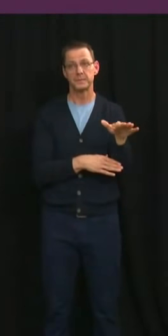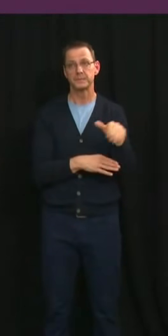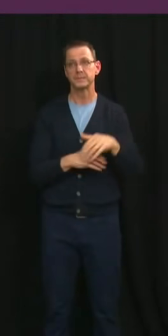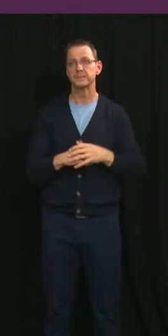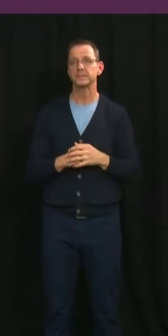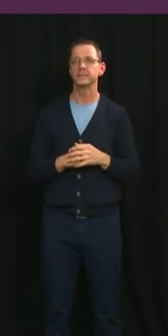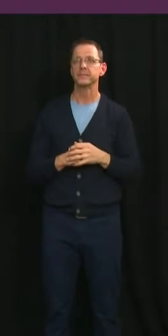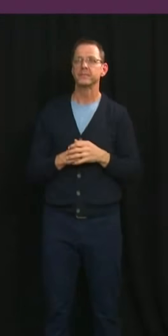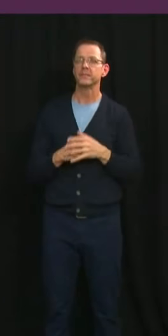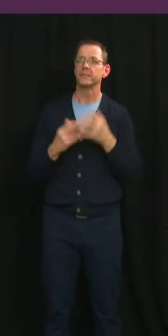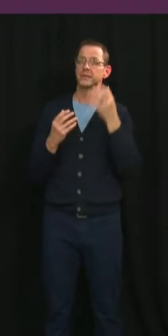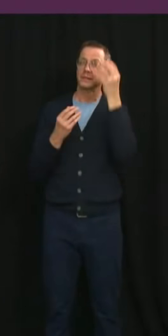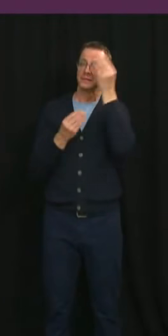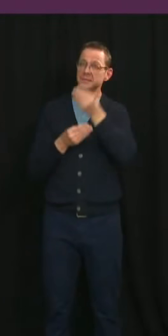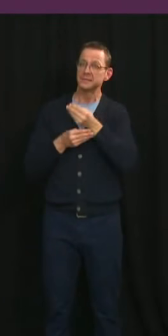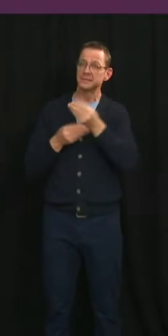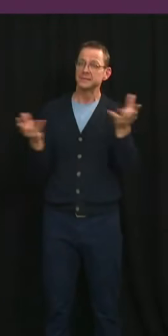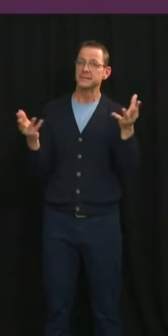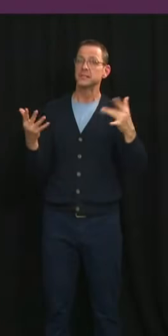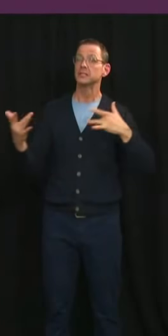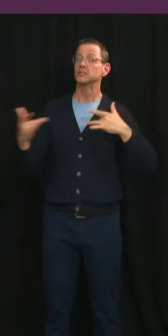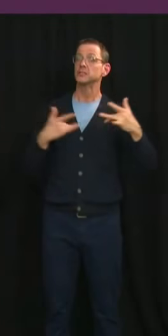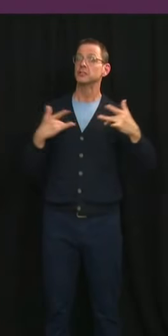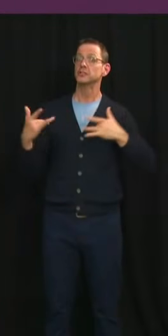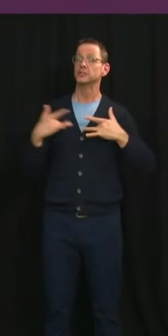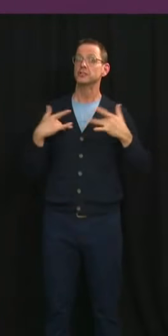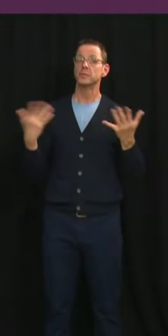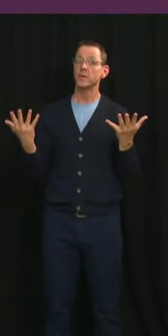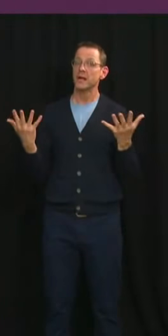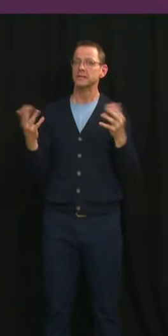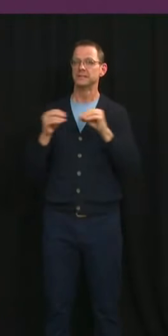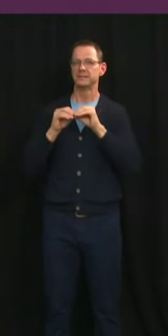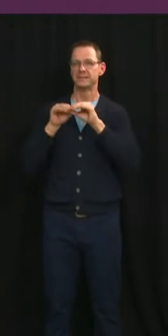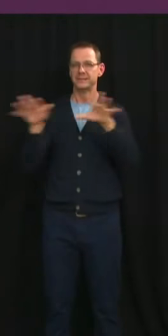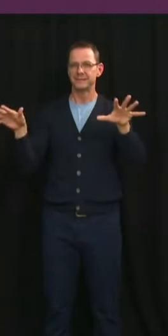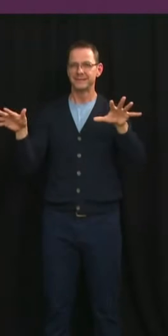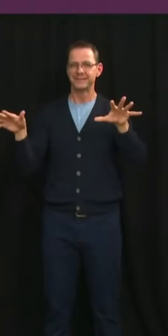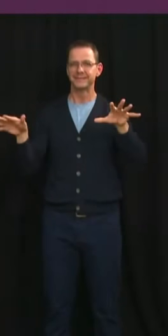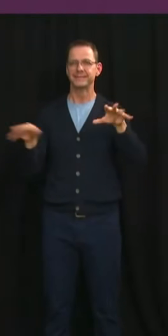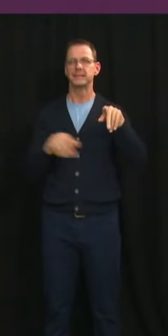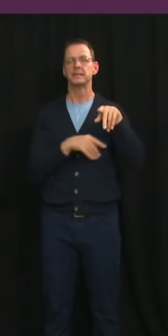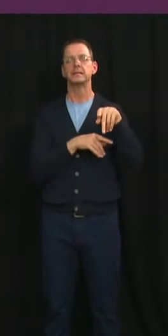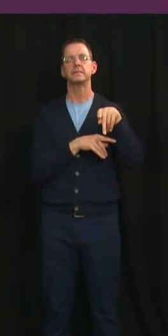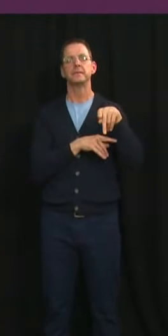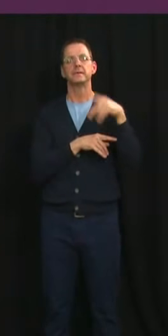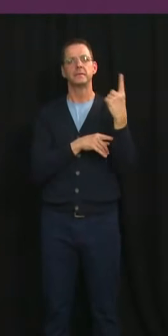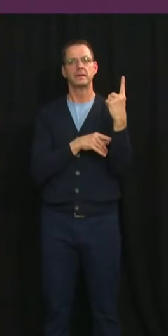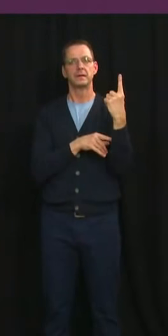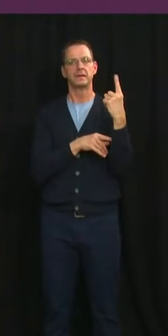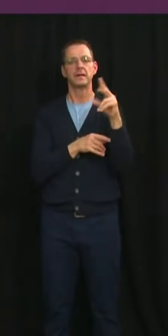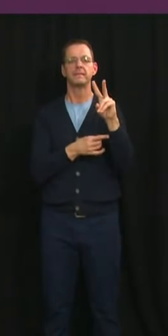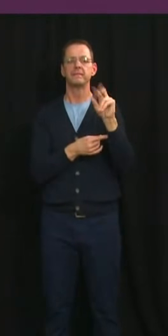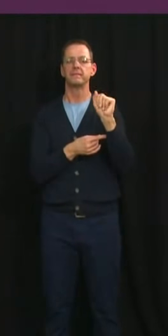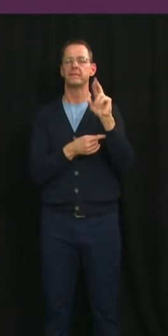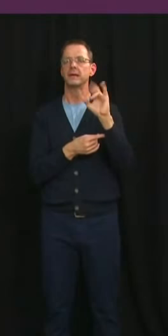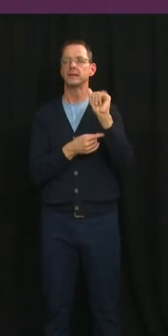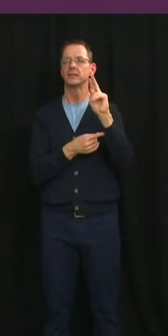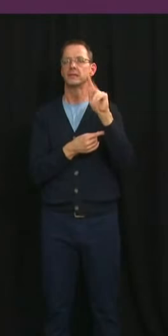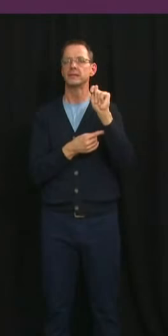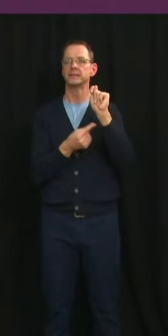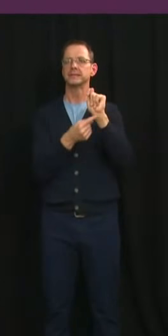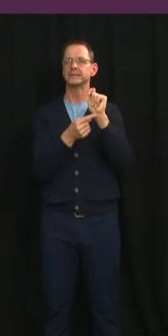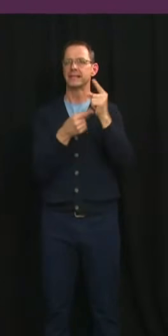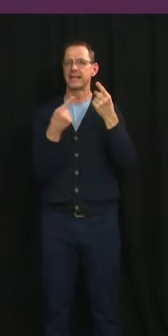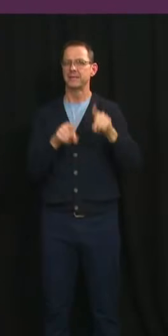an outbreak of the P1 variant that was identified over the weekend. I know there has been concern that more information was